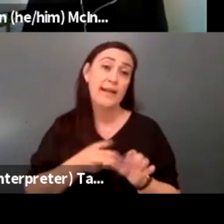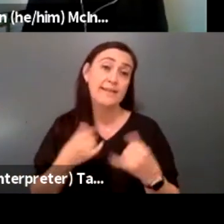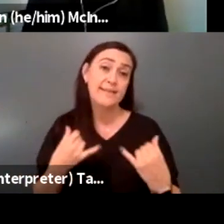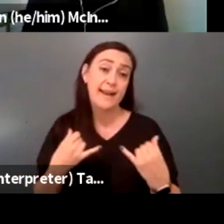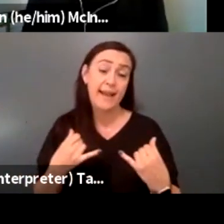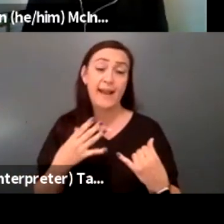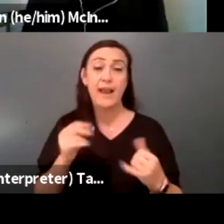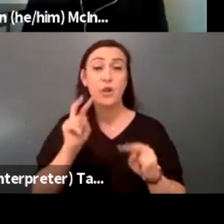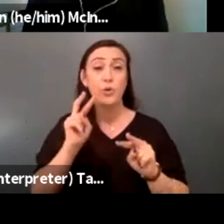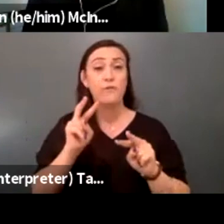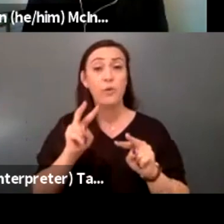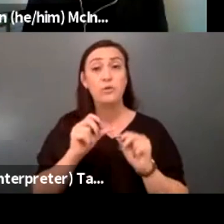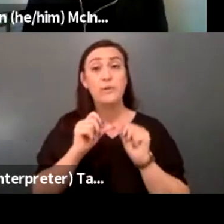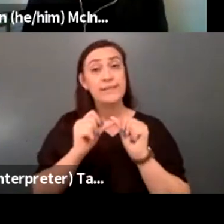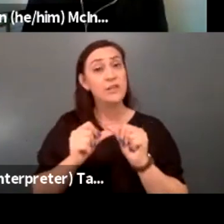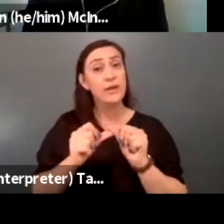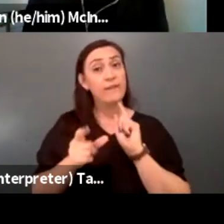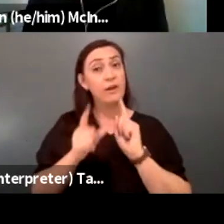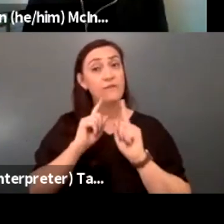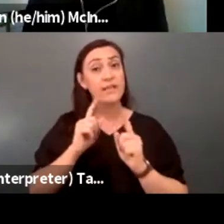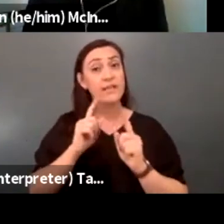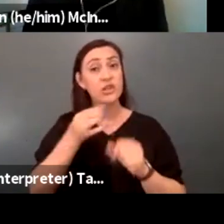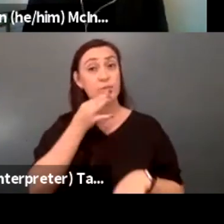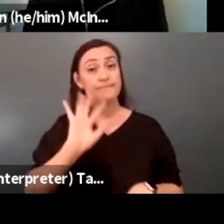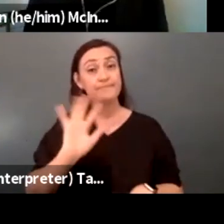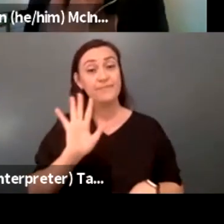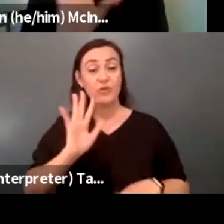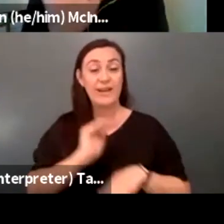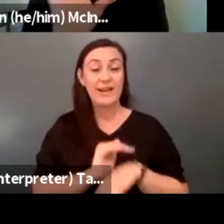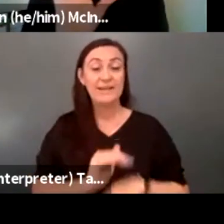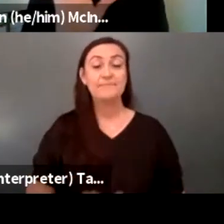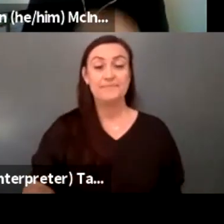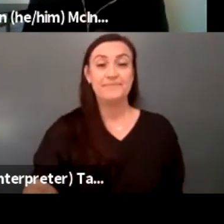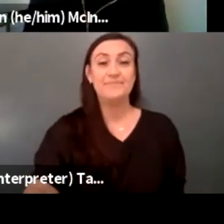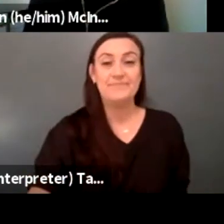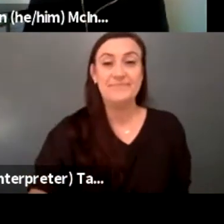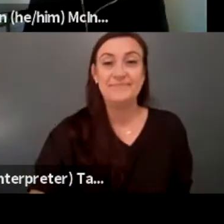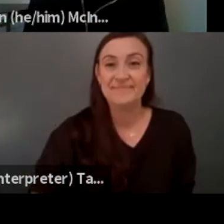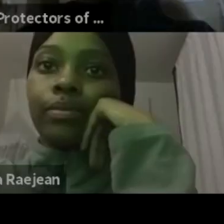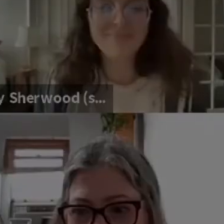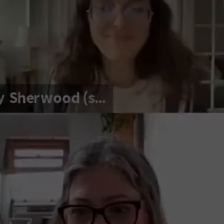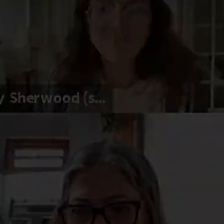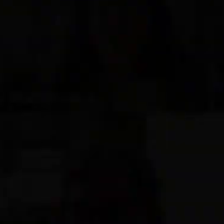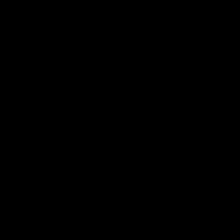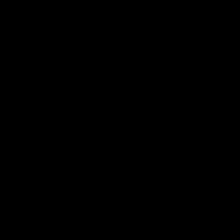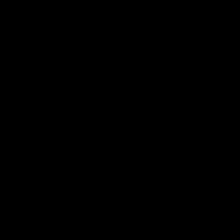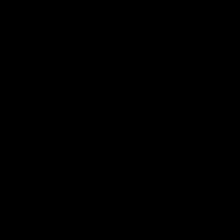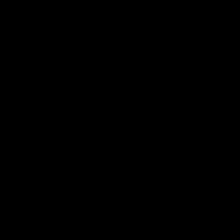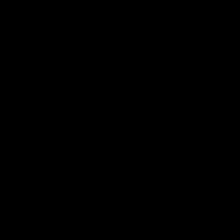and looking forward to continuing the conversation soon. Have a great night. Bye. Bye. Bye. Thank you.